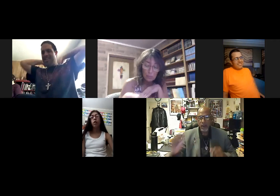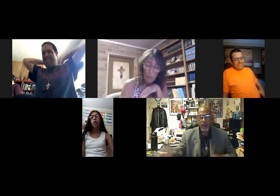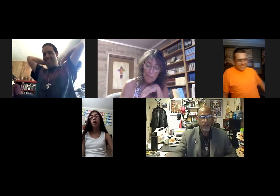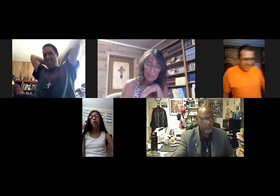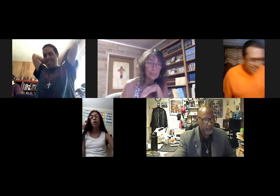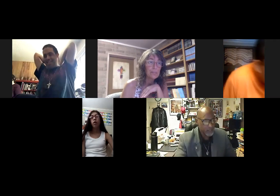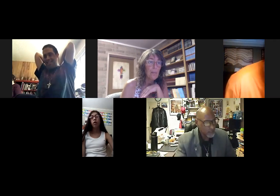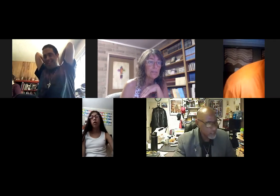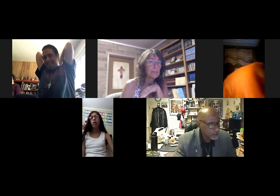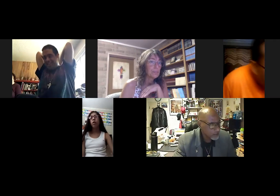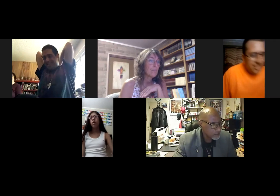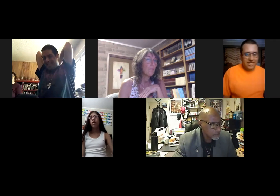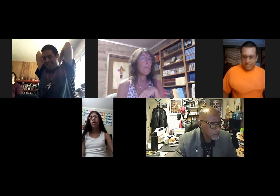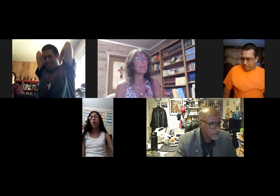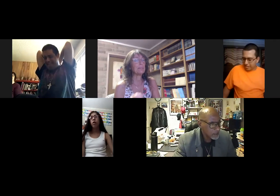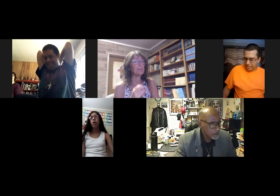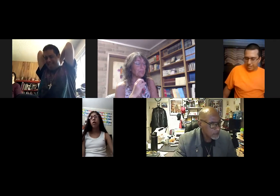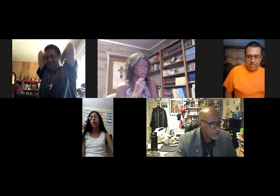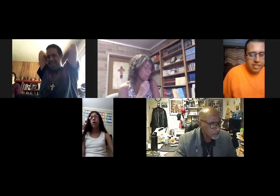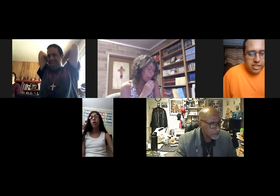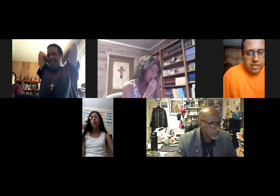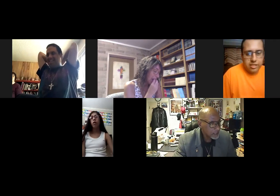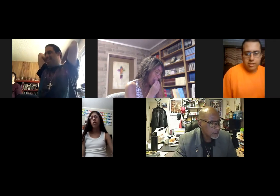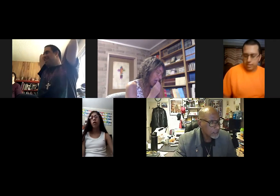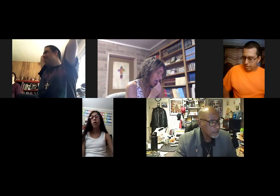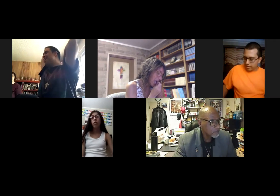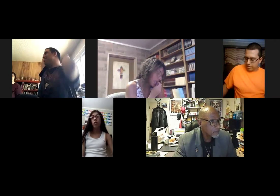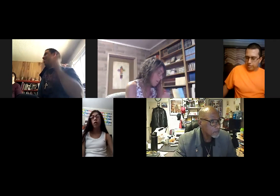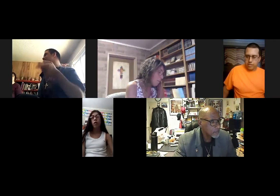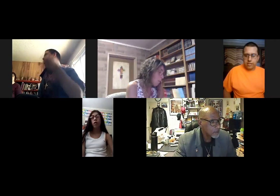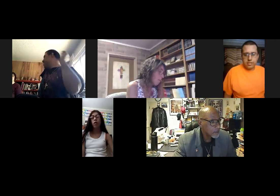All right. Well, let me share screen here.